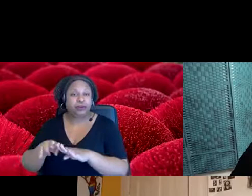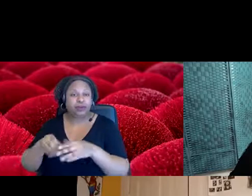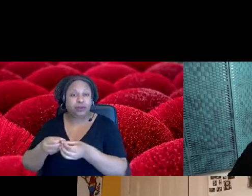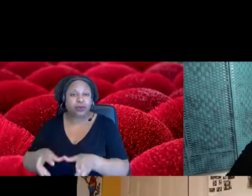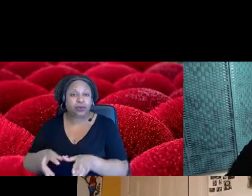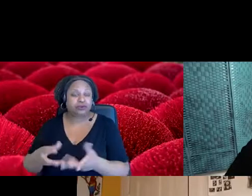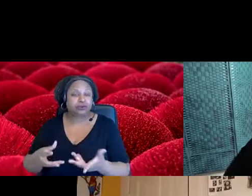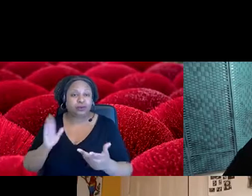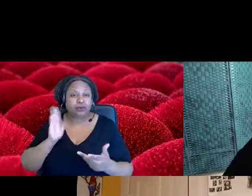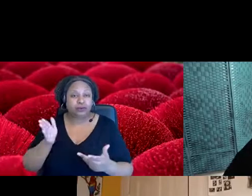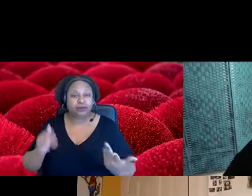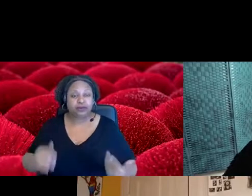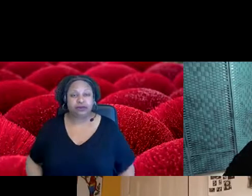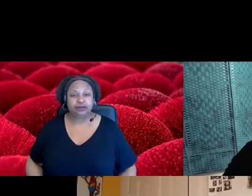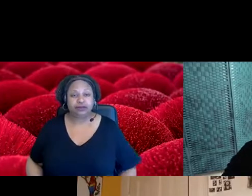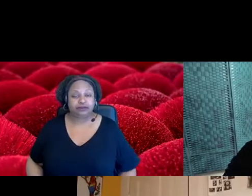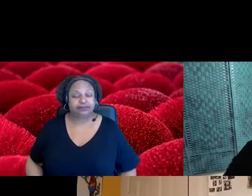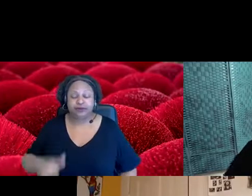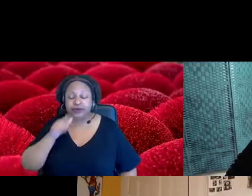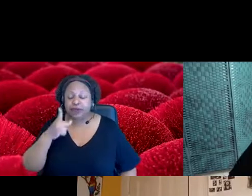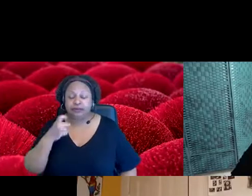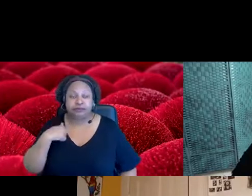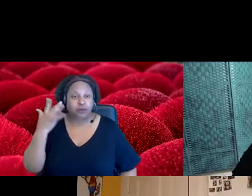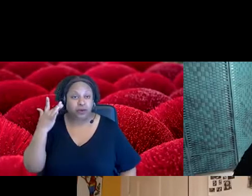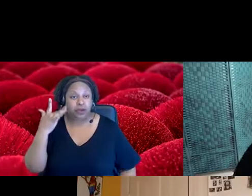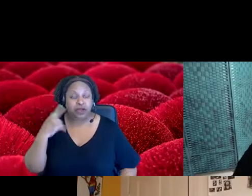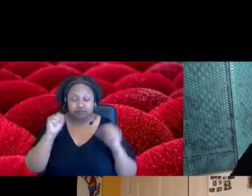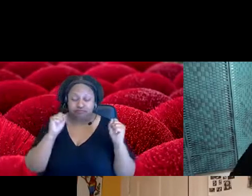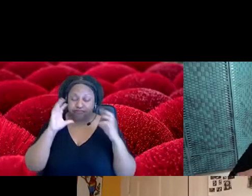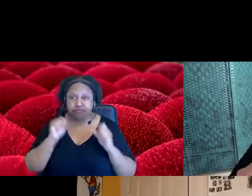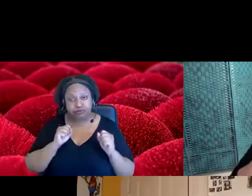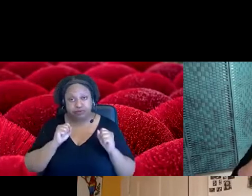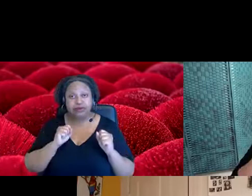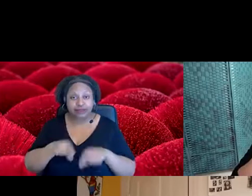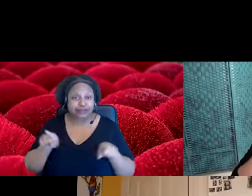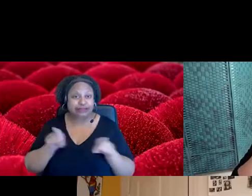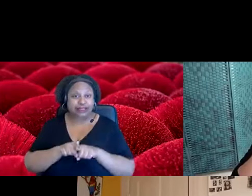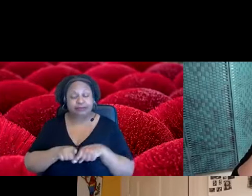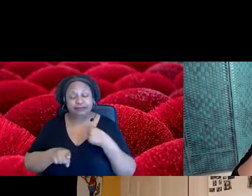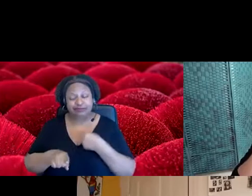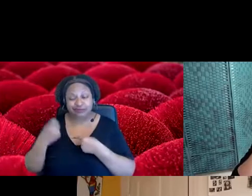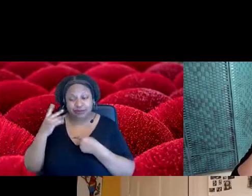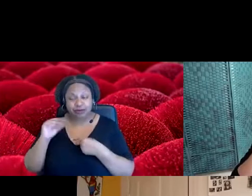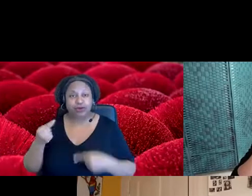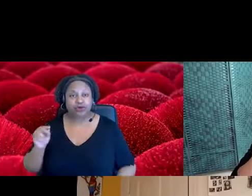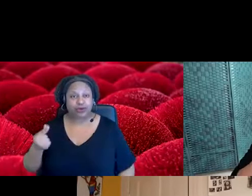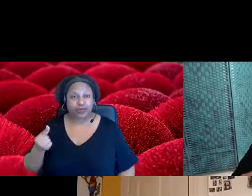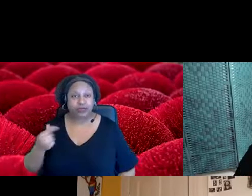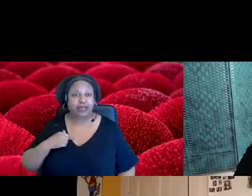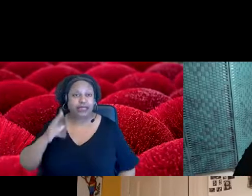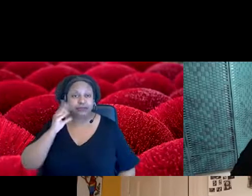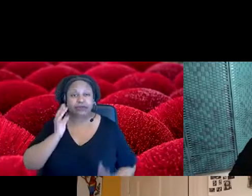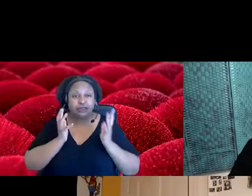don't ask me why it came as a shock. And again, you know, I refer to Greg. I experienced humiliation.